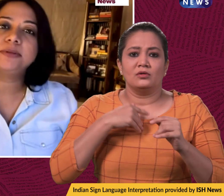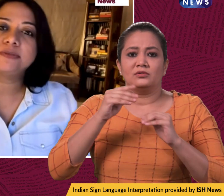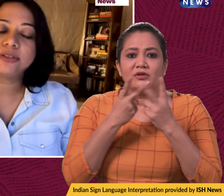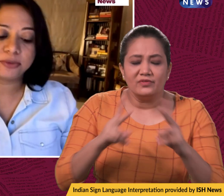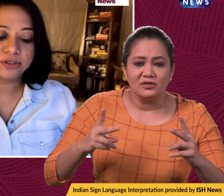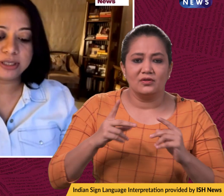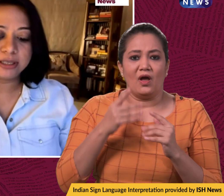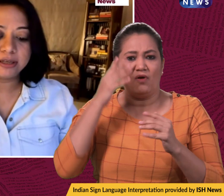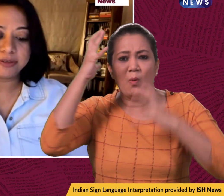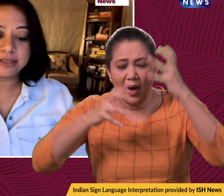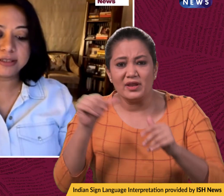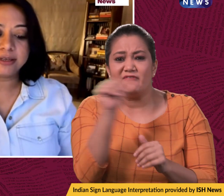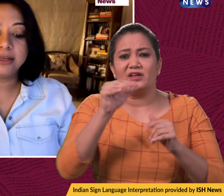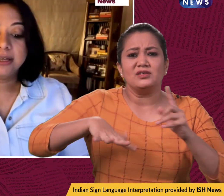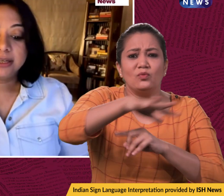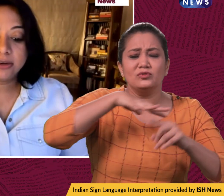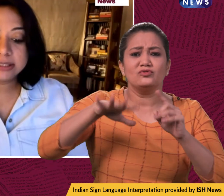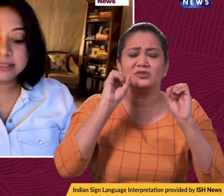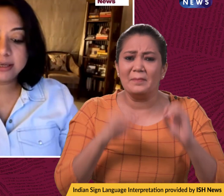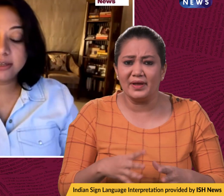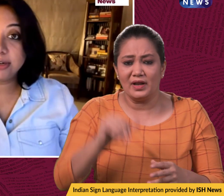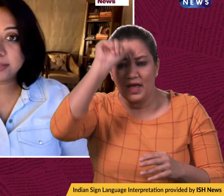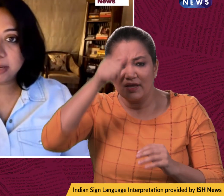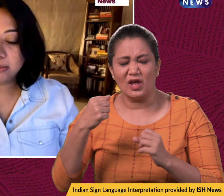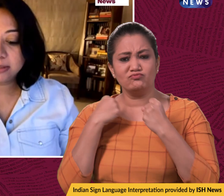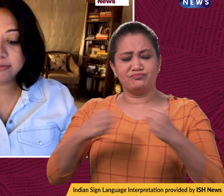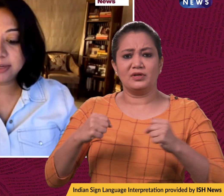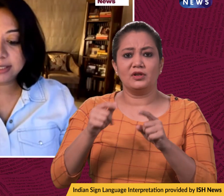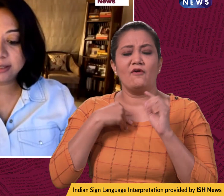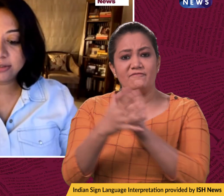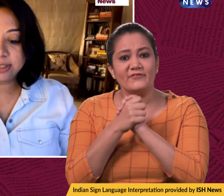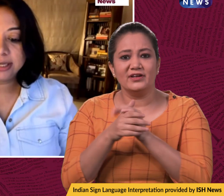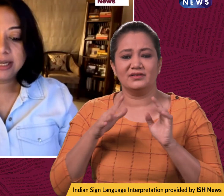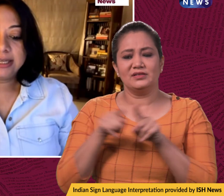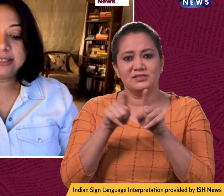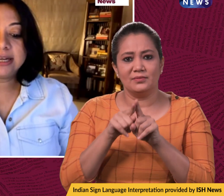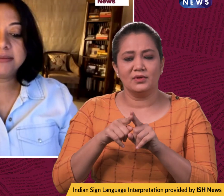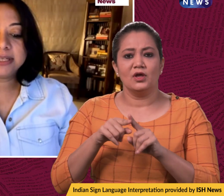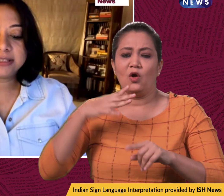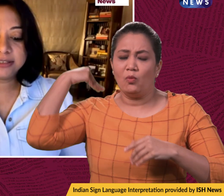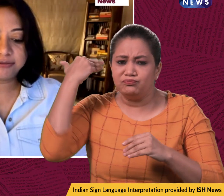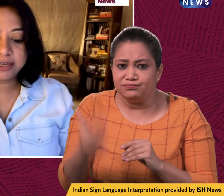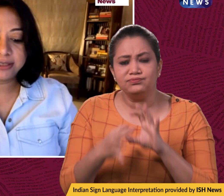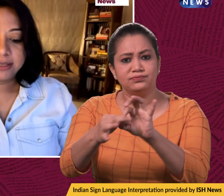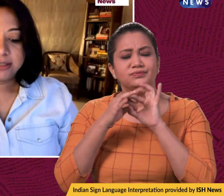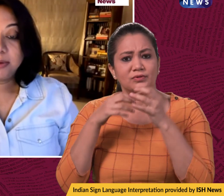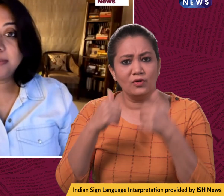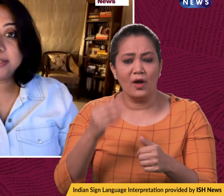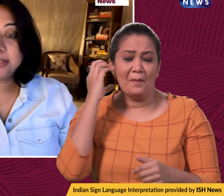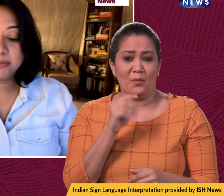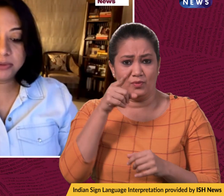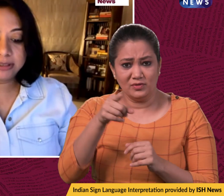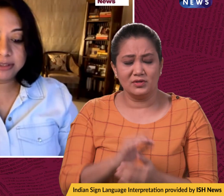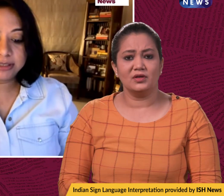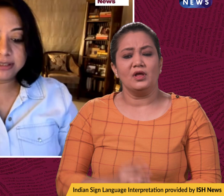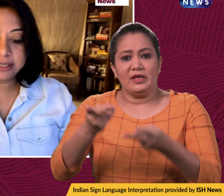the development of the situation in Afghanistan. He called India a great power, a friendly country and a time-tested friend. Prime